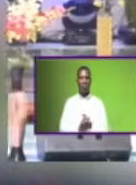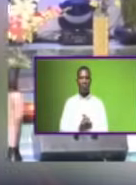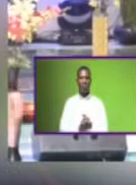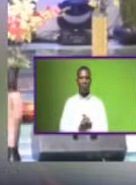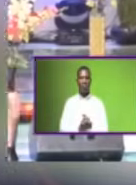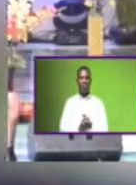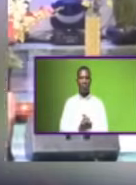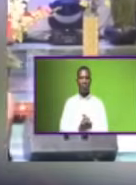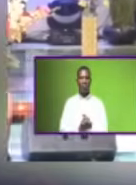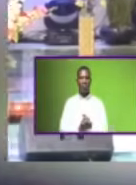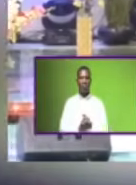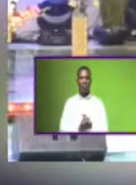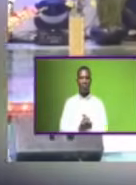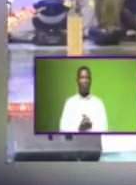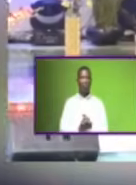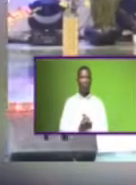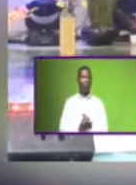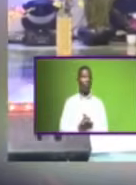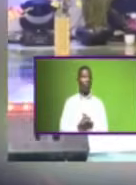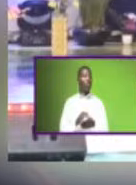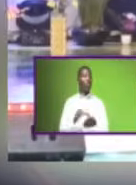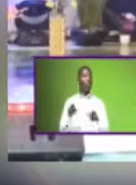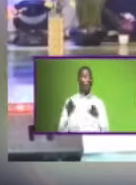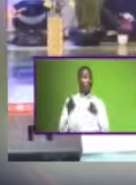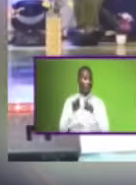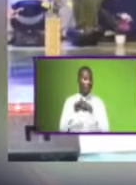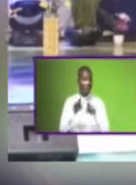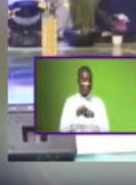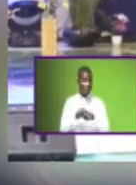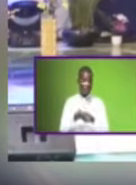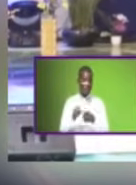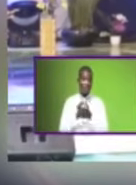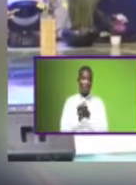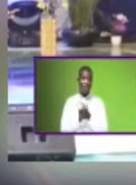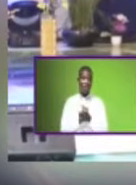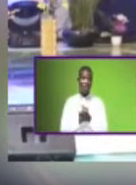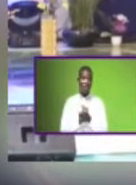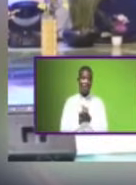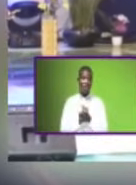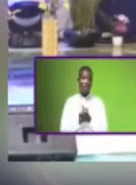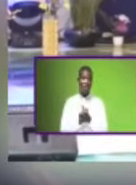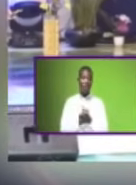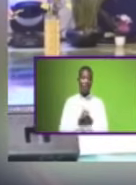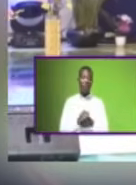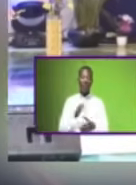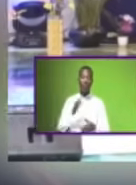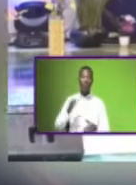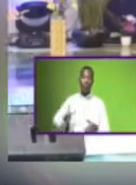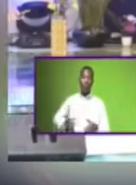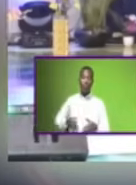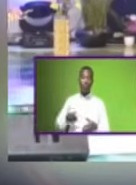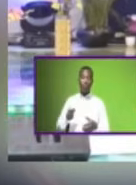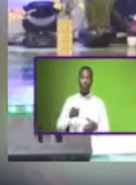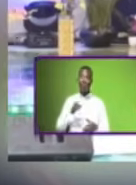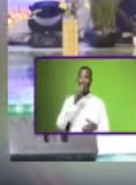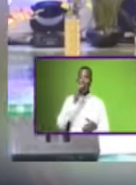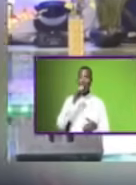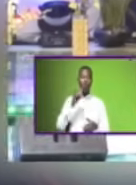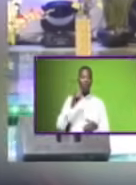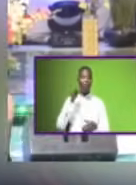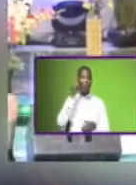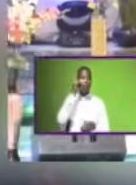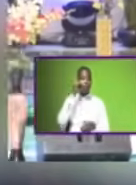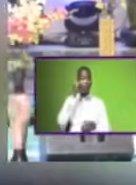Mama nim kobi. One coffee. Next time.